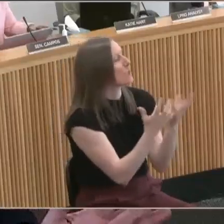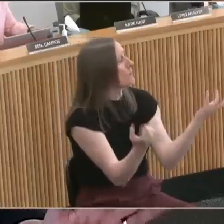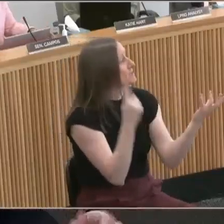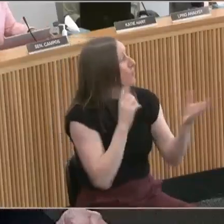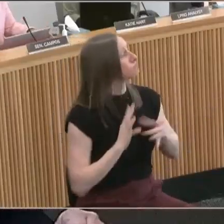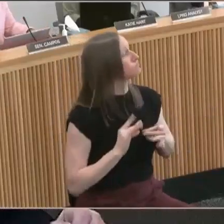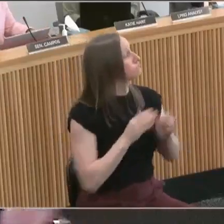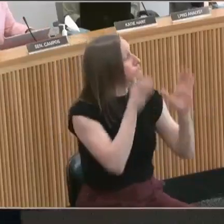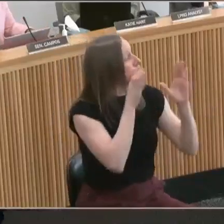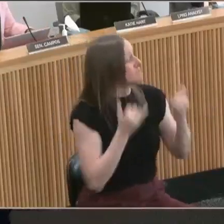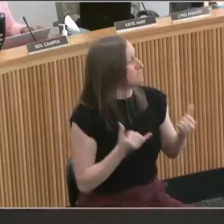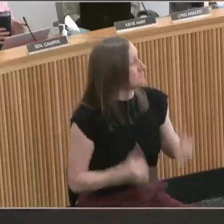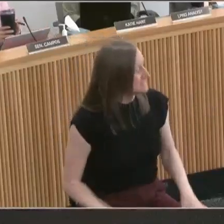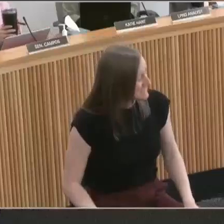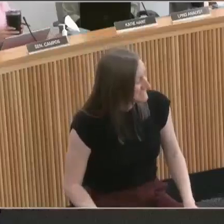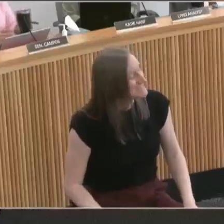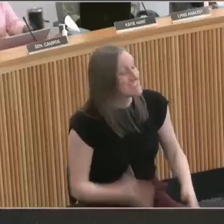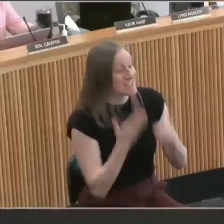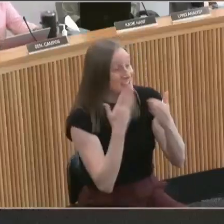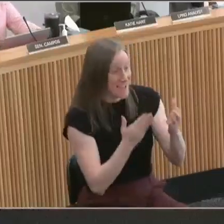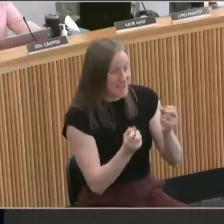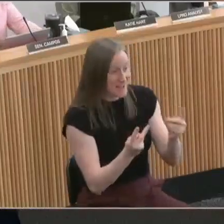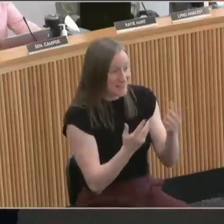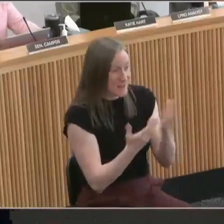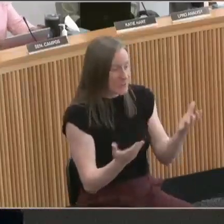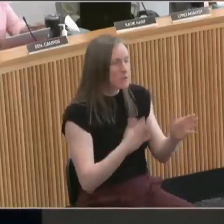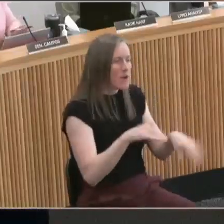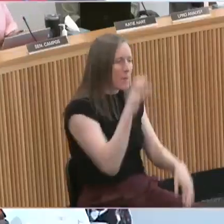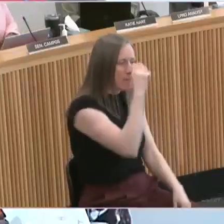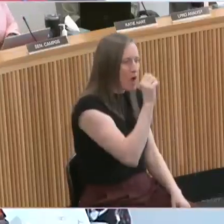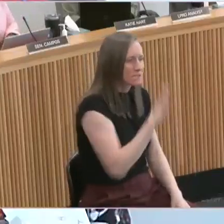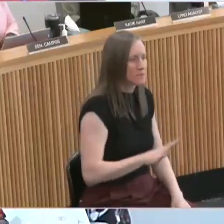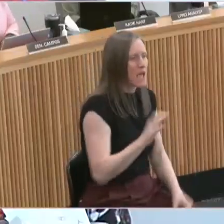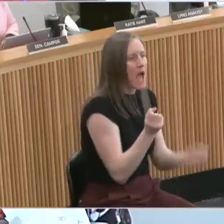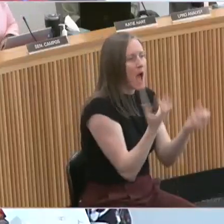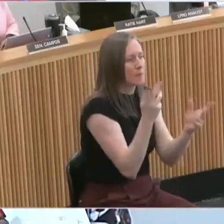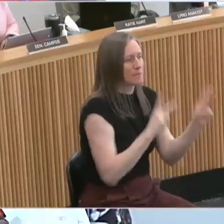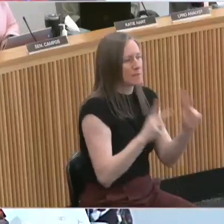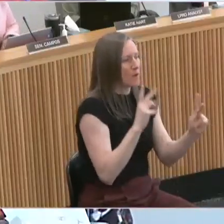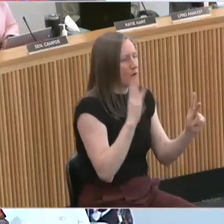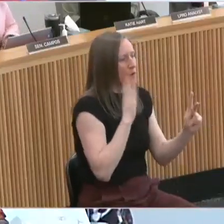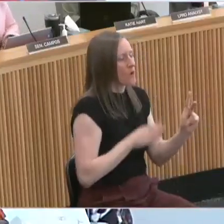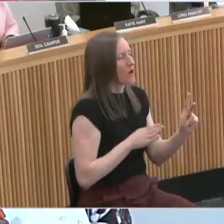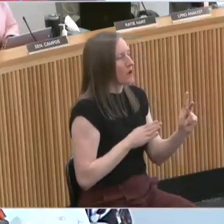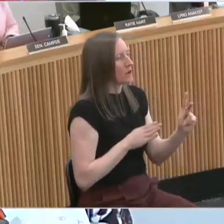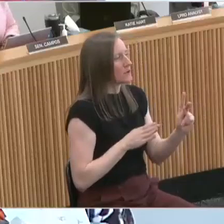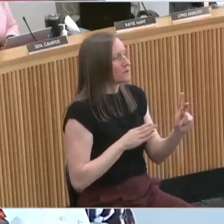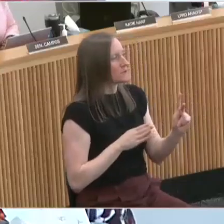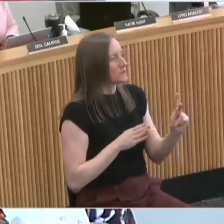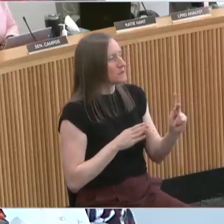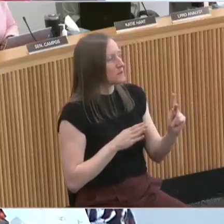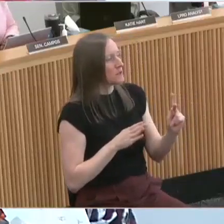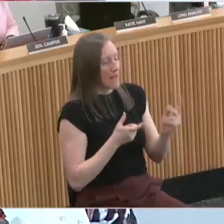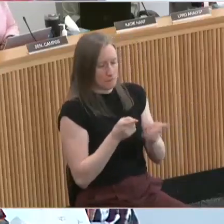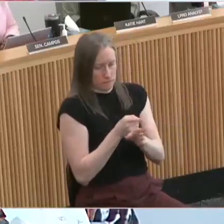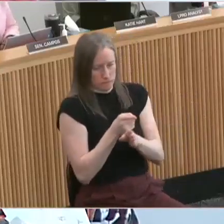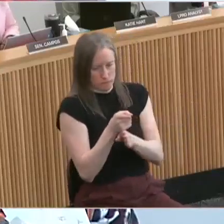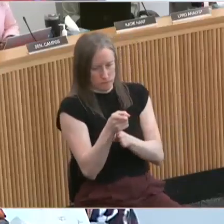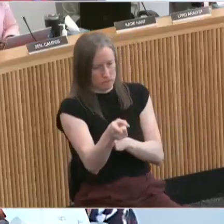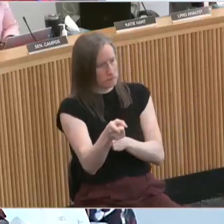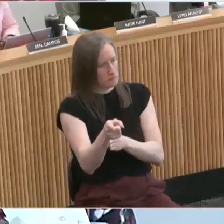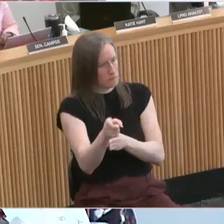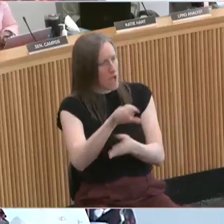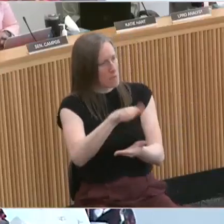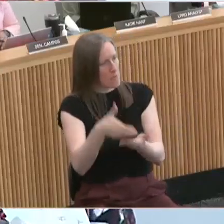our testimony. Thank you very much. And approximately how many people do you think this would, how many people are working in this field that you're aware